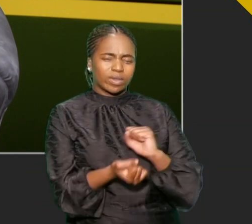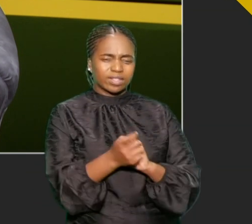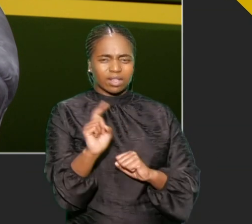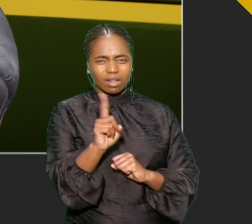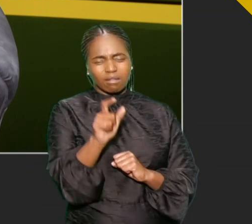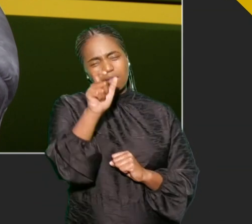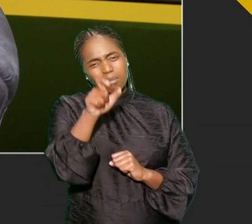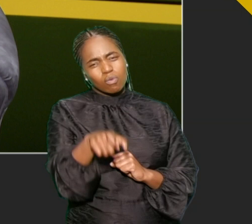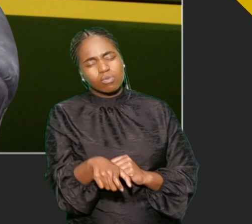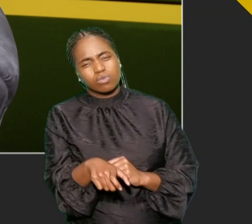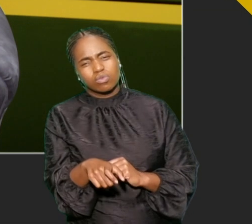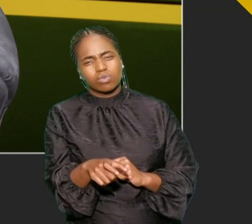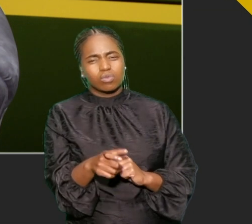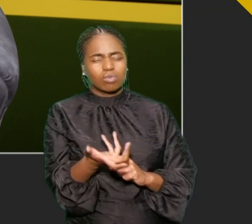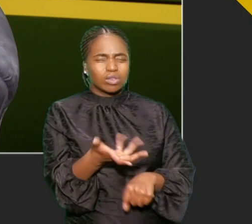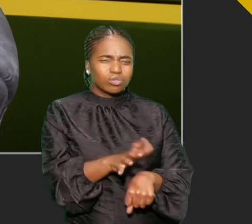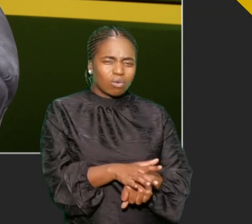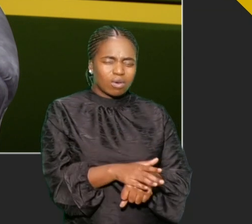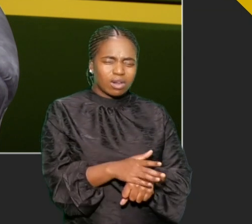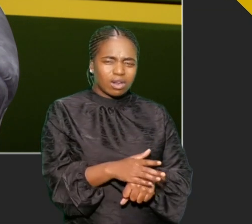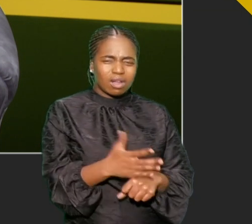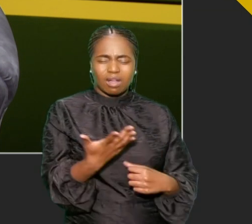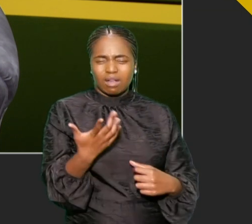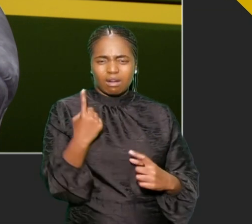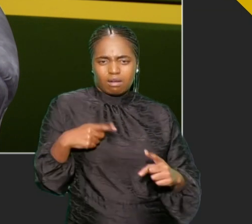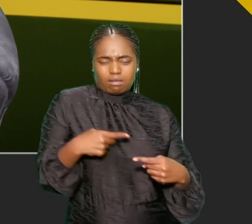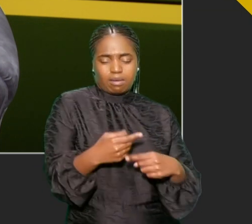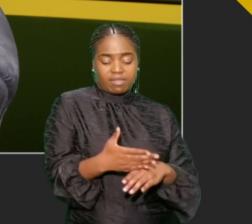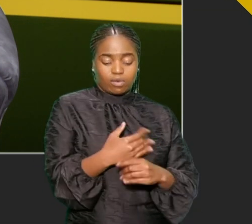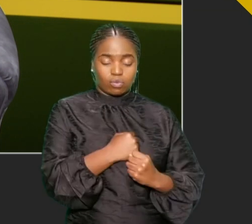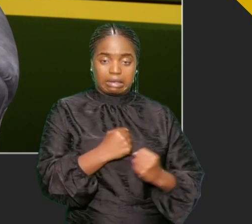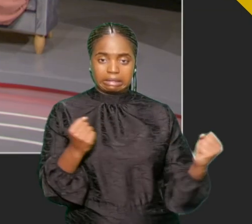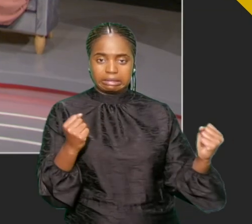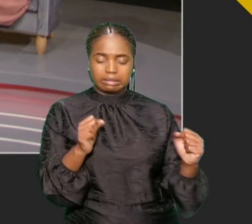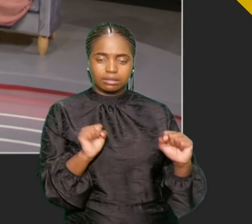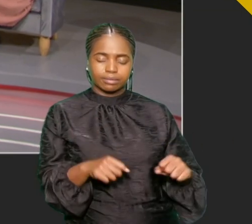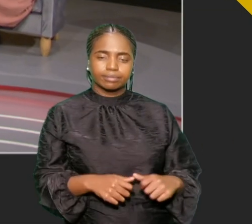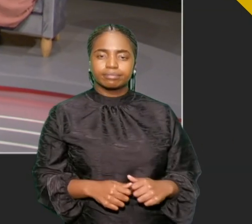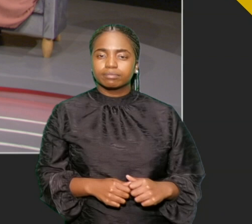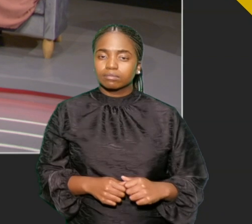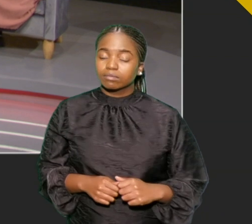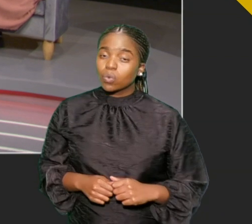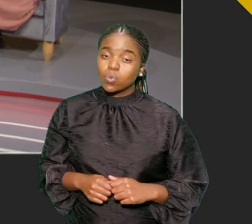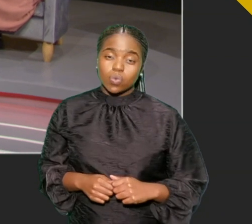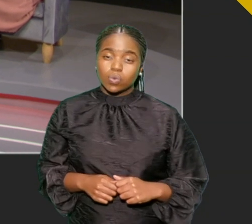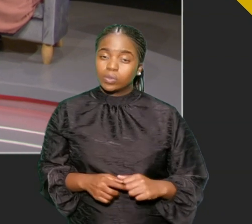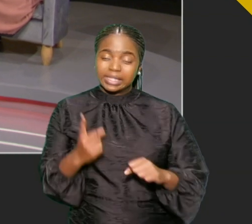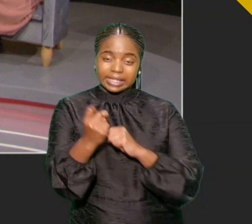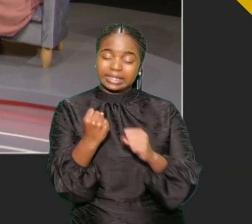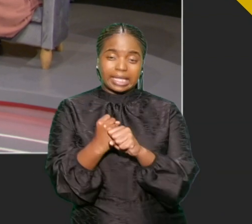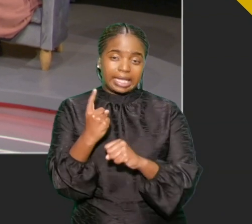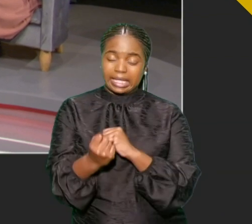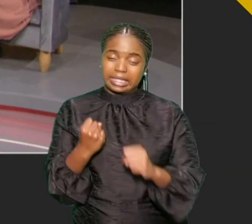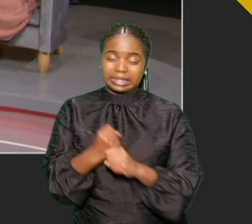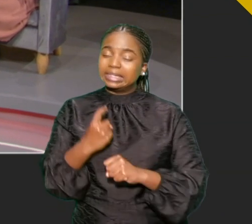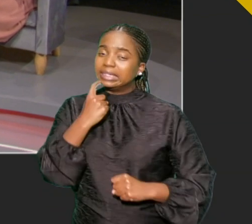And how everything happened. How long did it take you? it takes me some couple of years. It